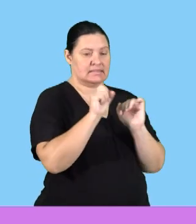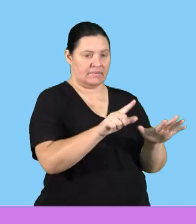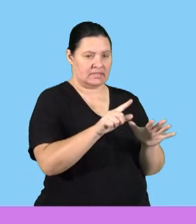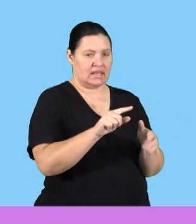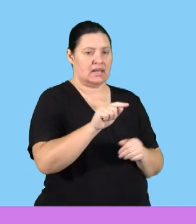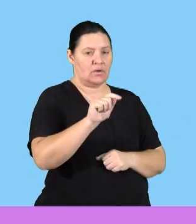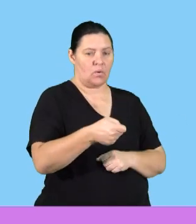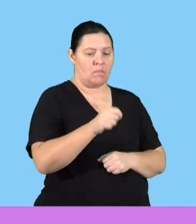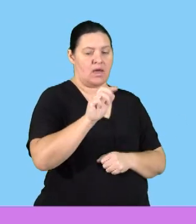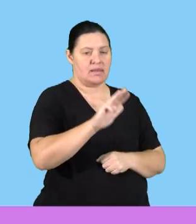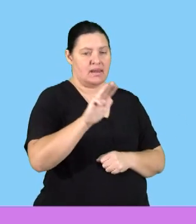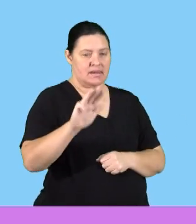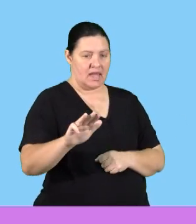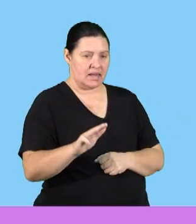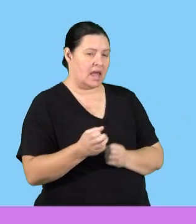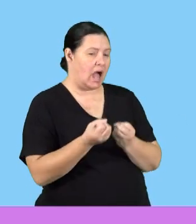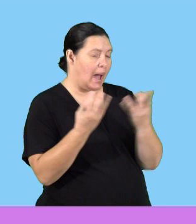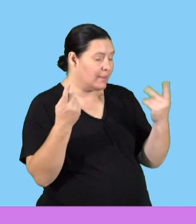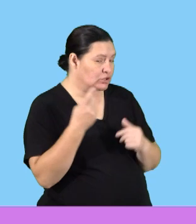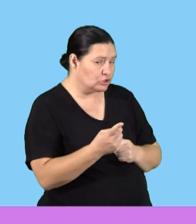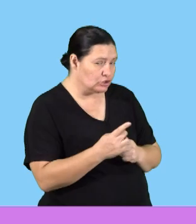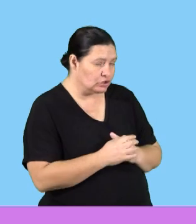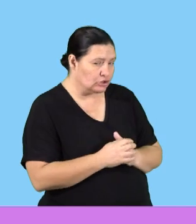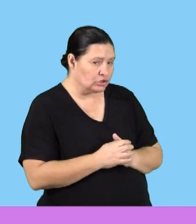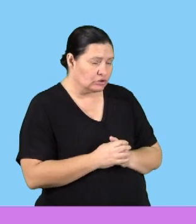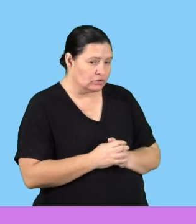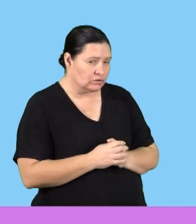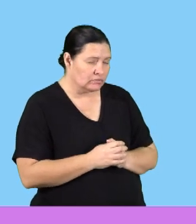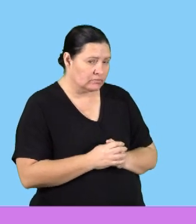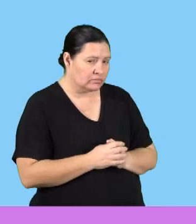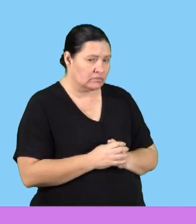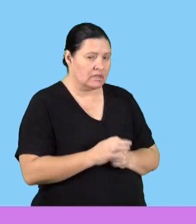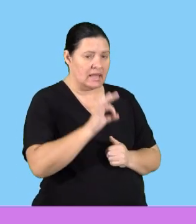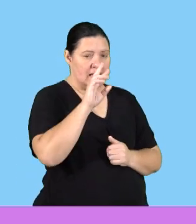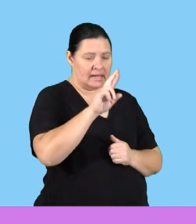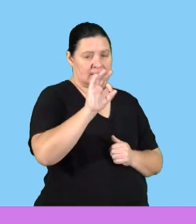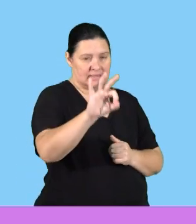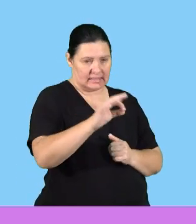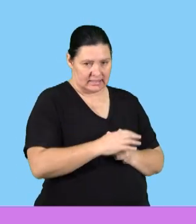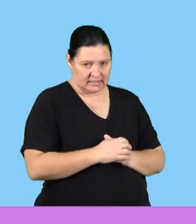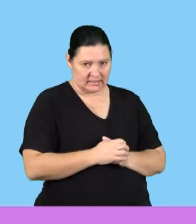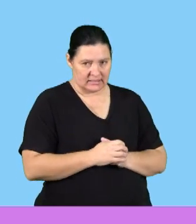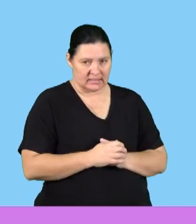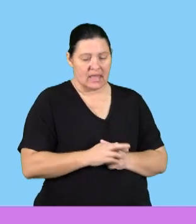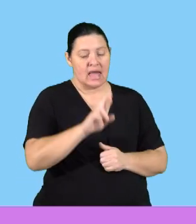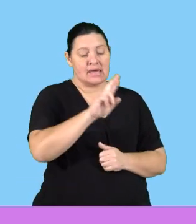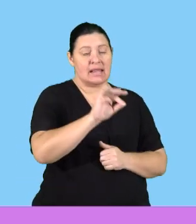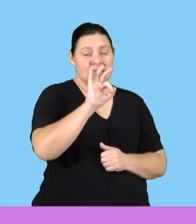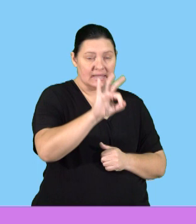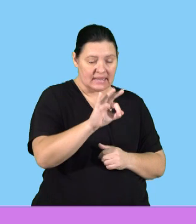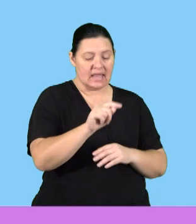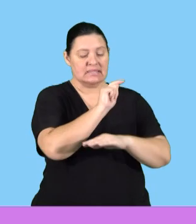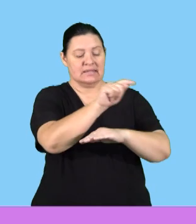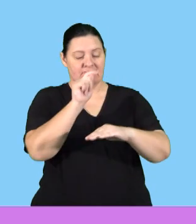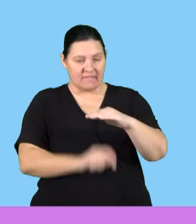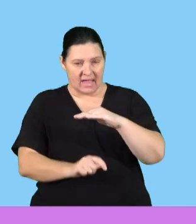99 minus 17 rand 99, then we got 3 rand. We